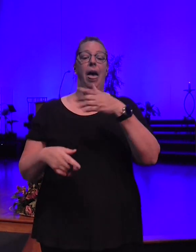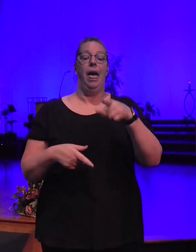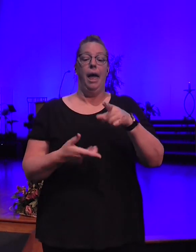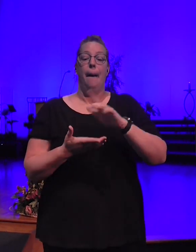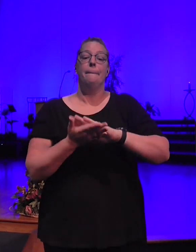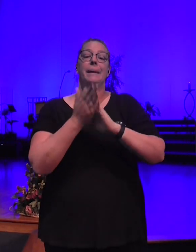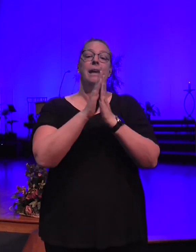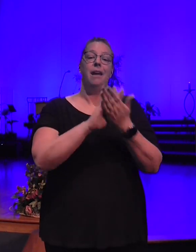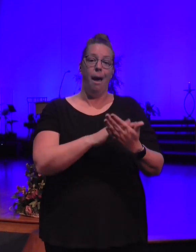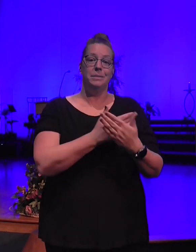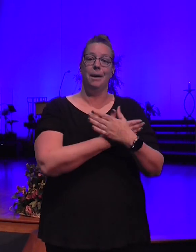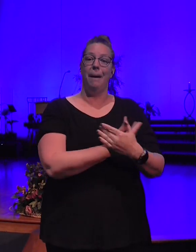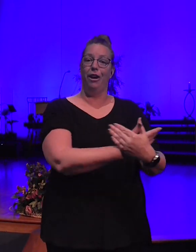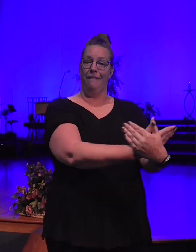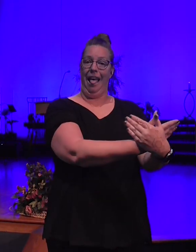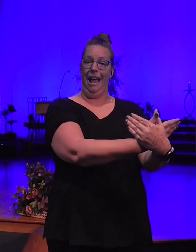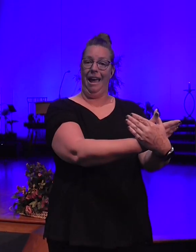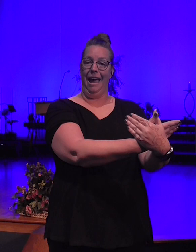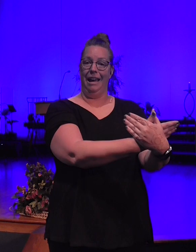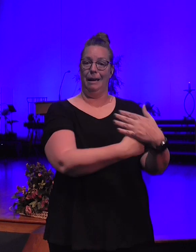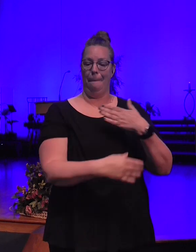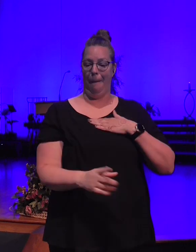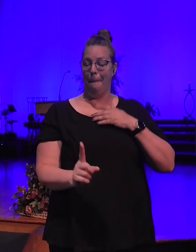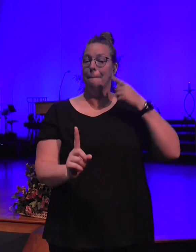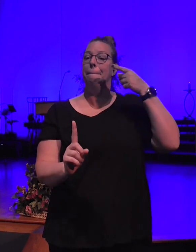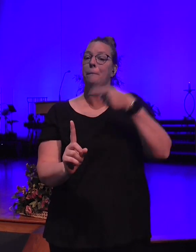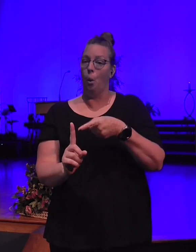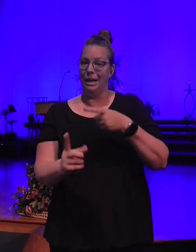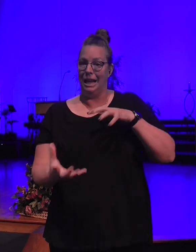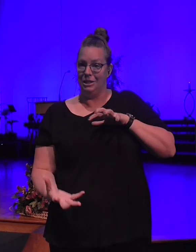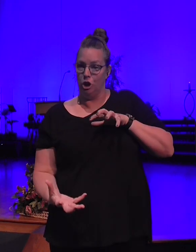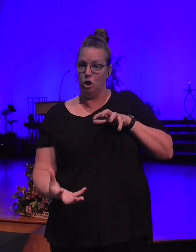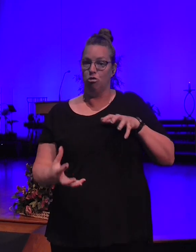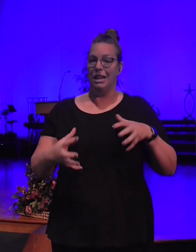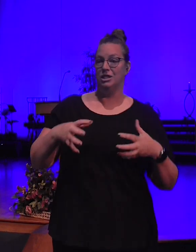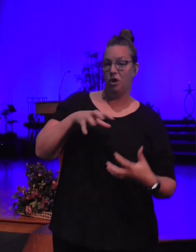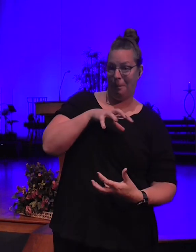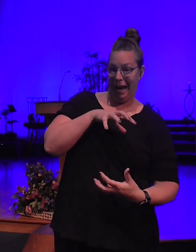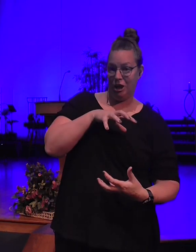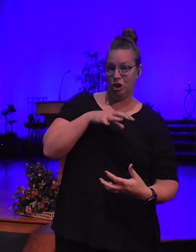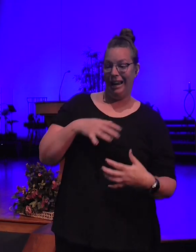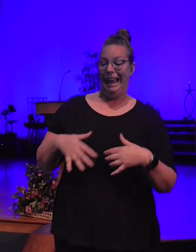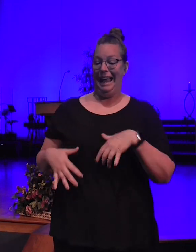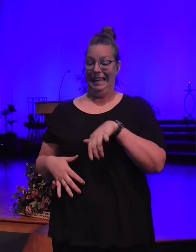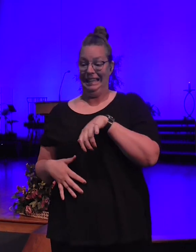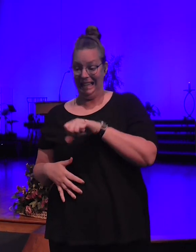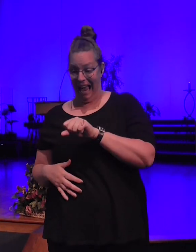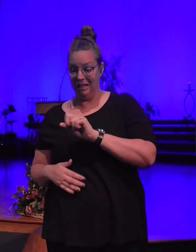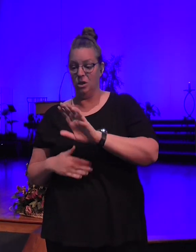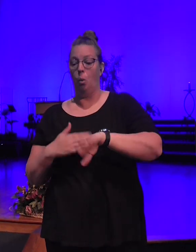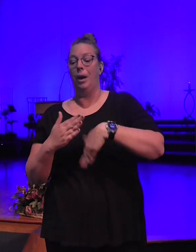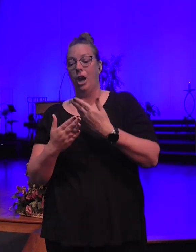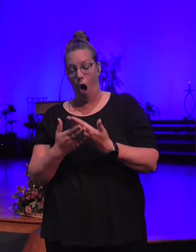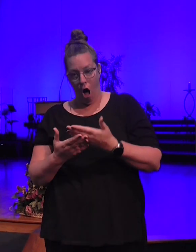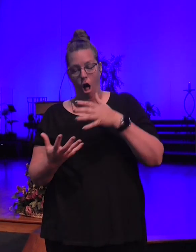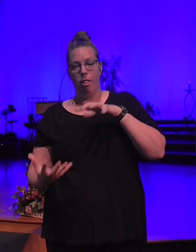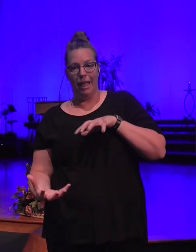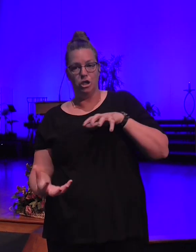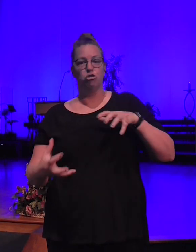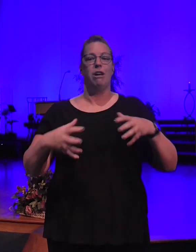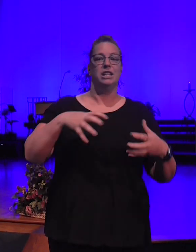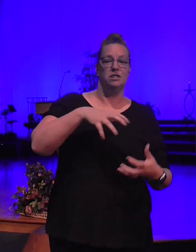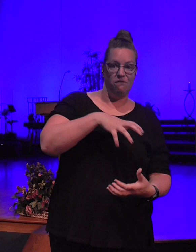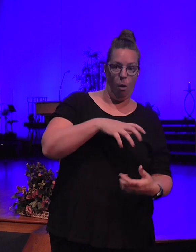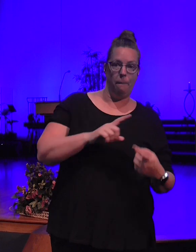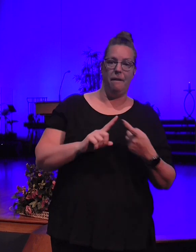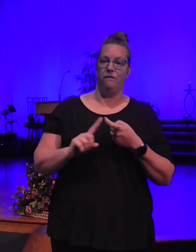butterfly. And my point about this transformation is to say, yes, we all transform. We all transformed from